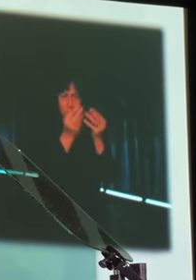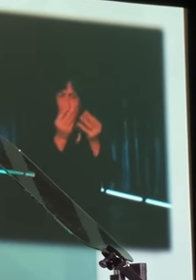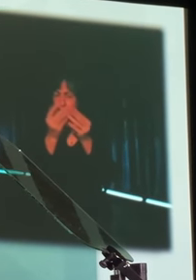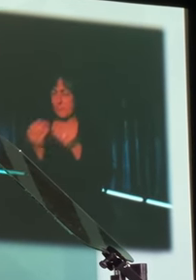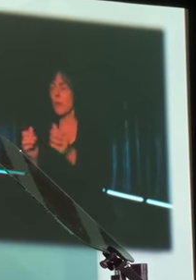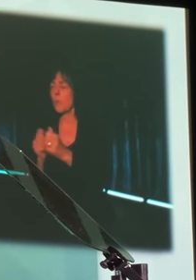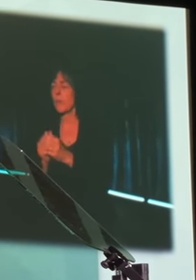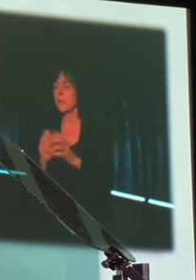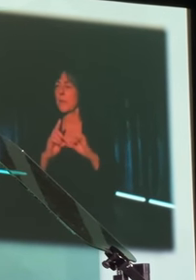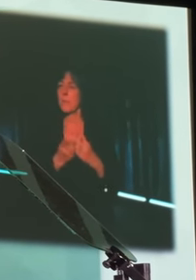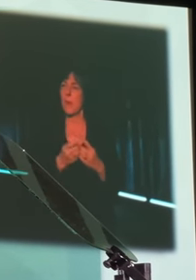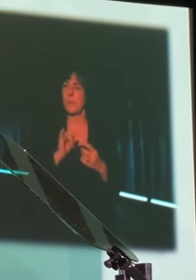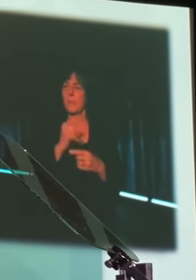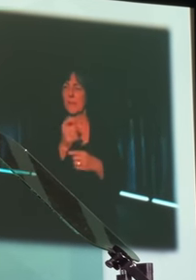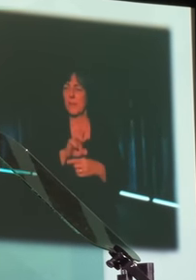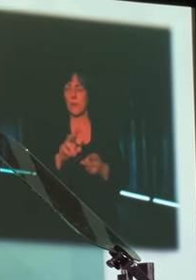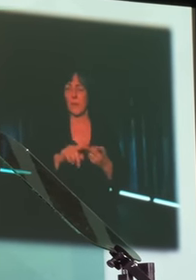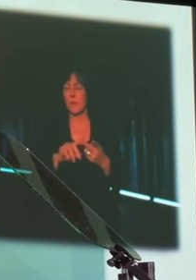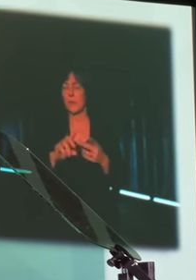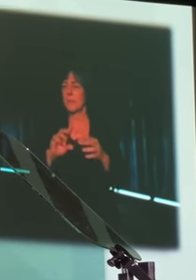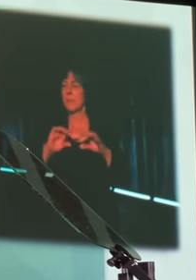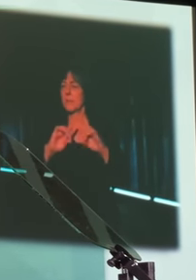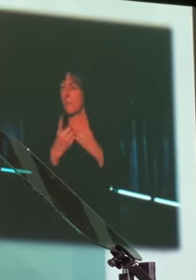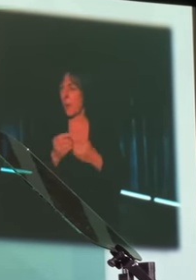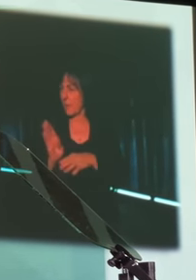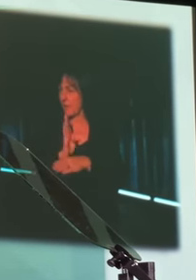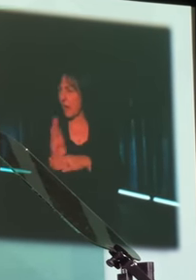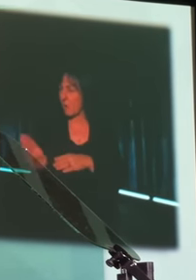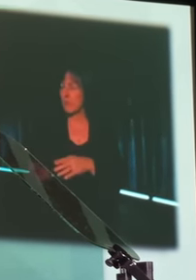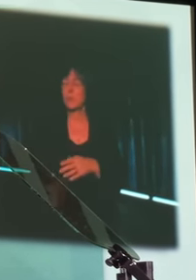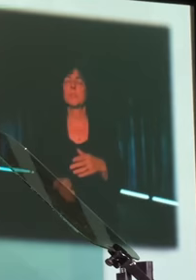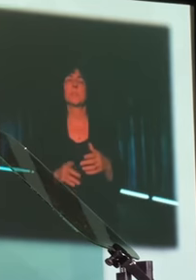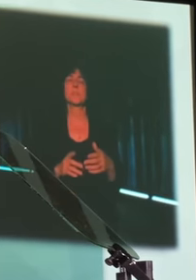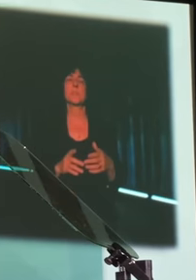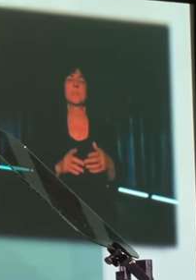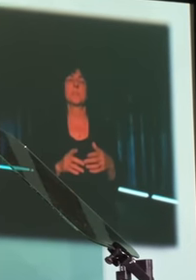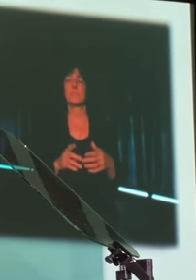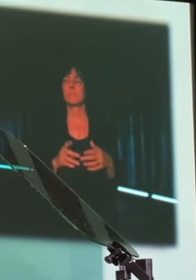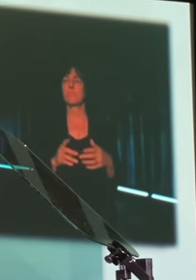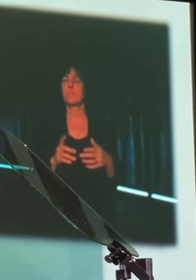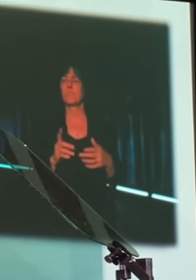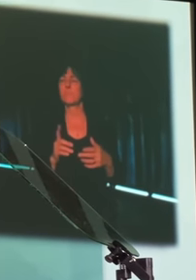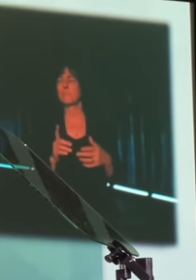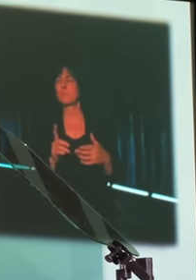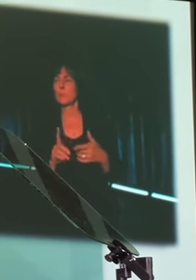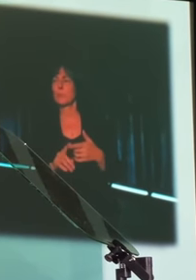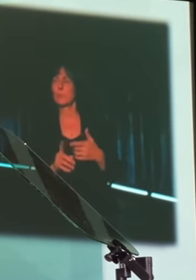of Interior, the Department of Commerce, to not just